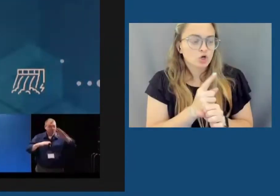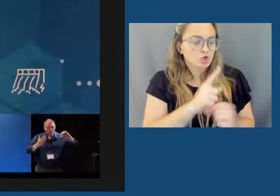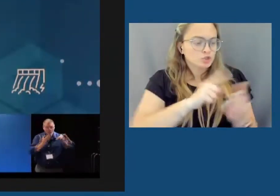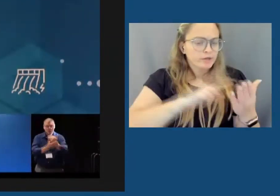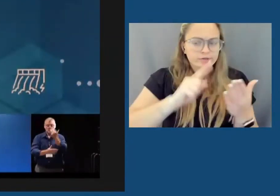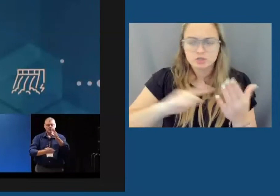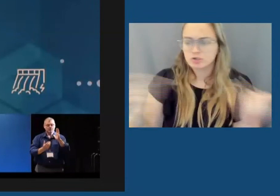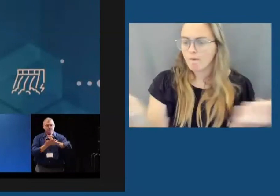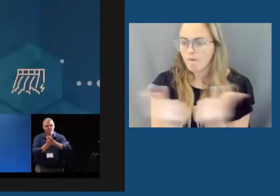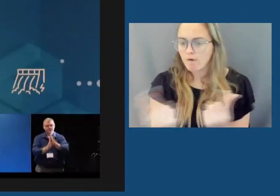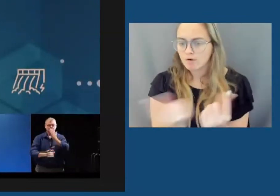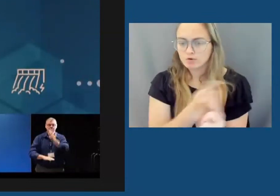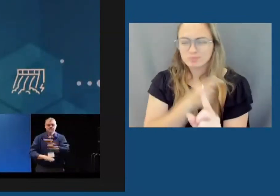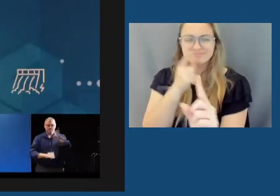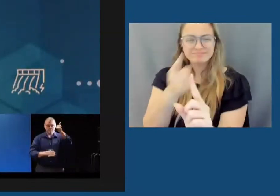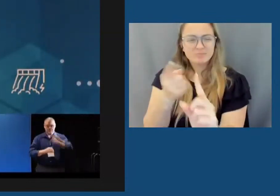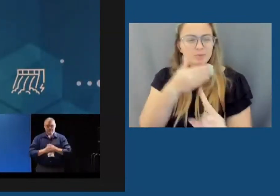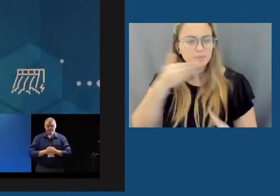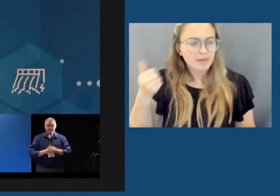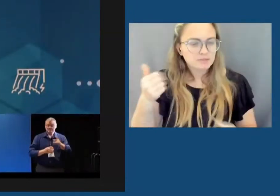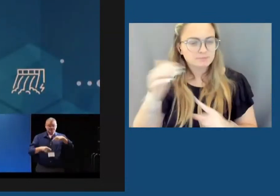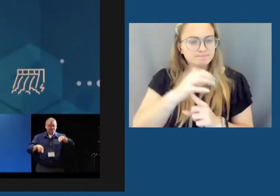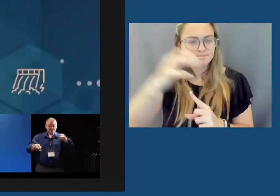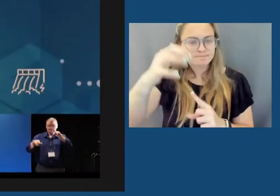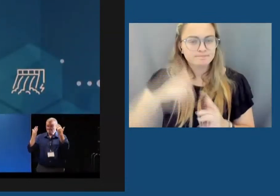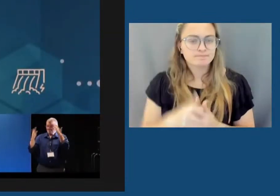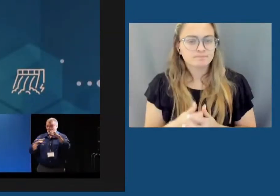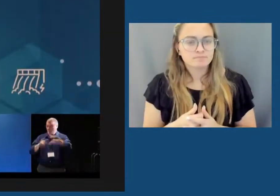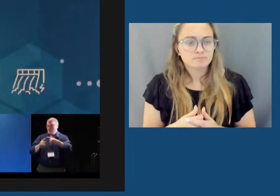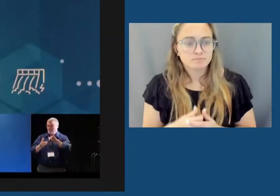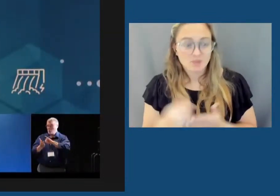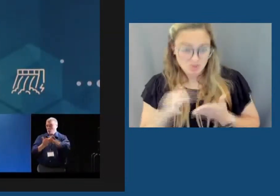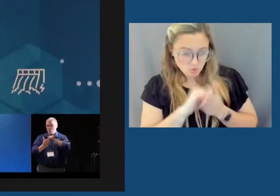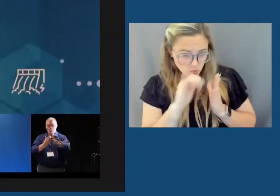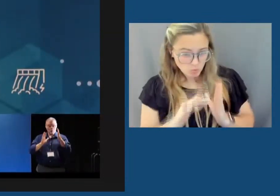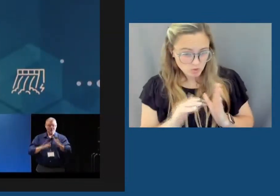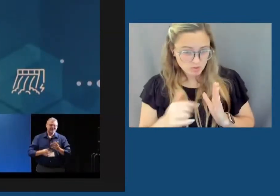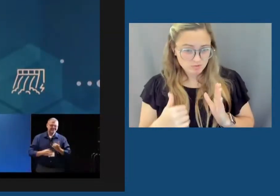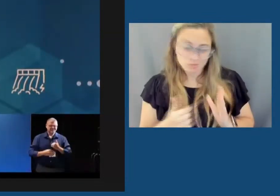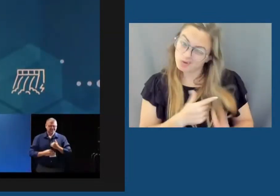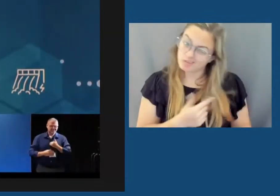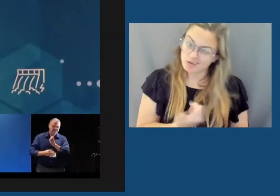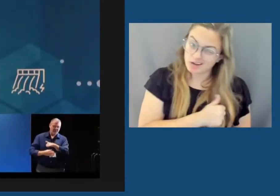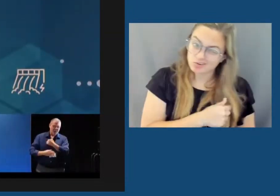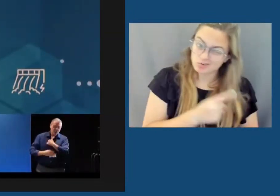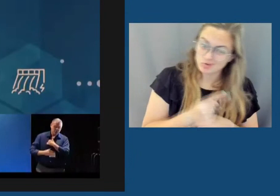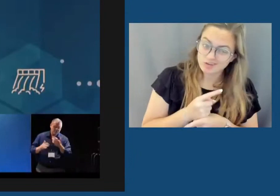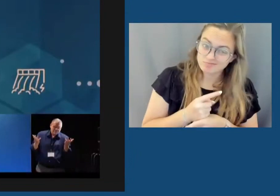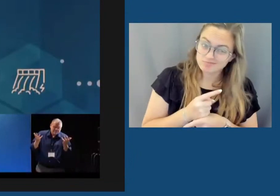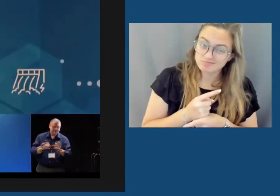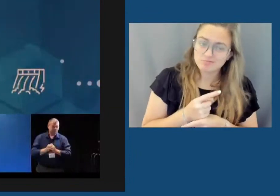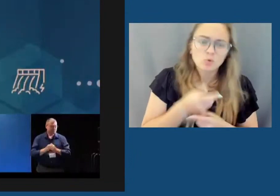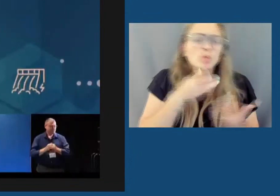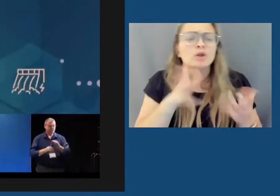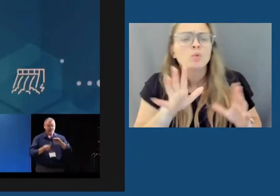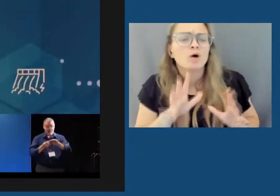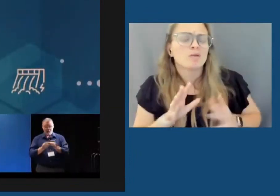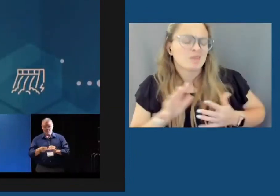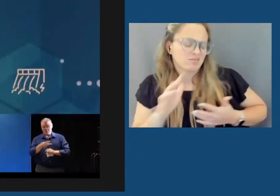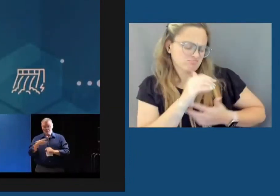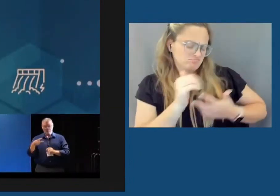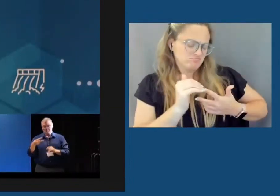And to, if you don't know this about New Yorkers, we kind of have an attitude, right? We don't want to be number two to